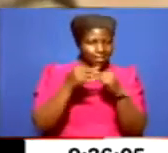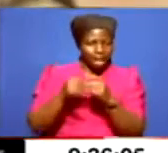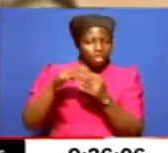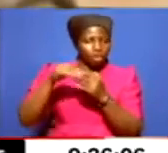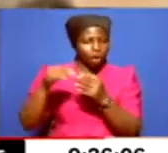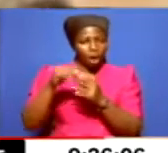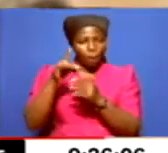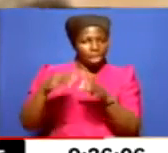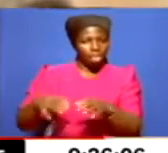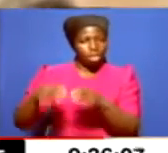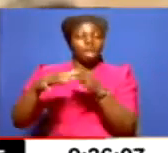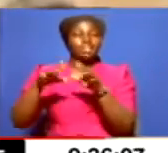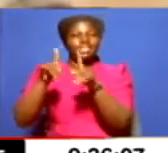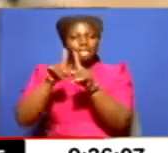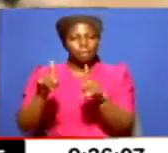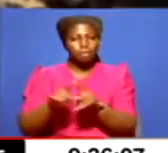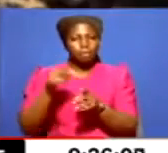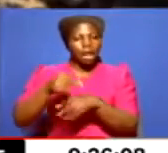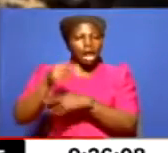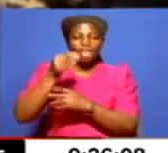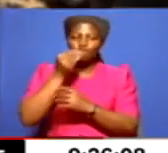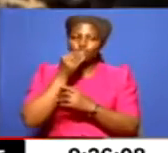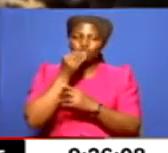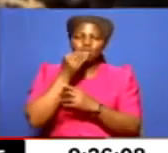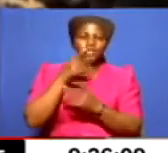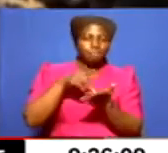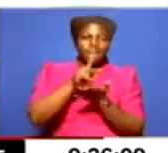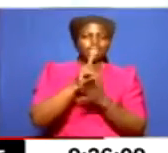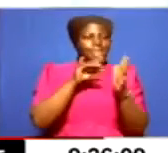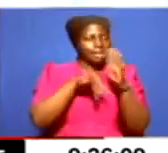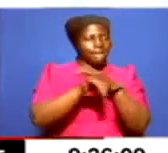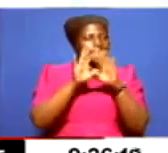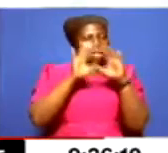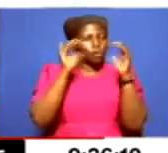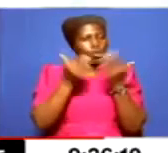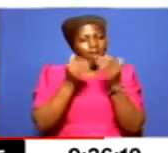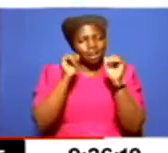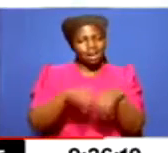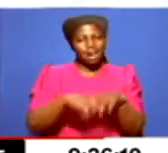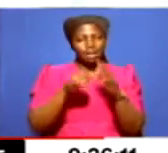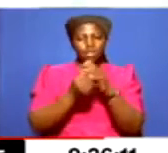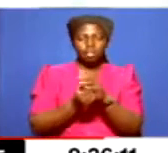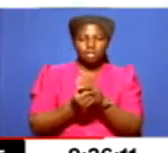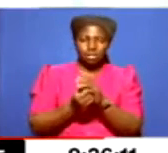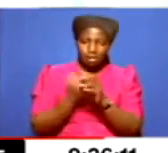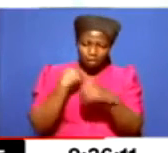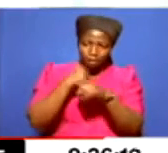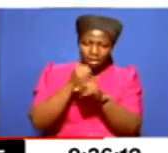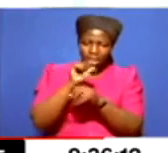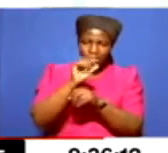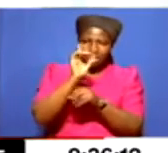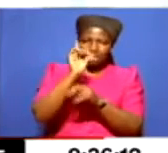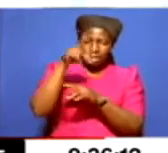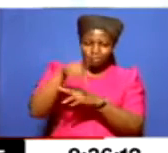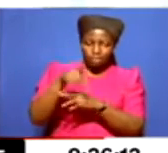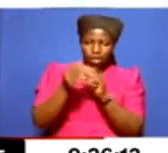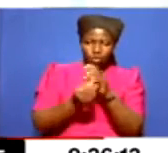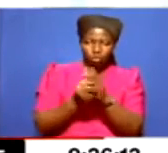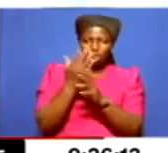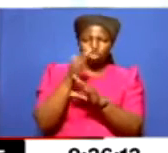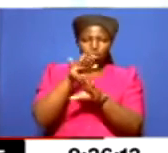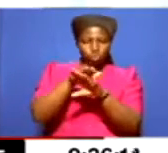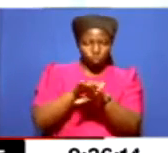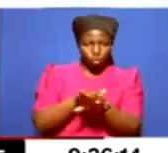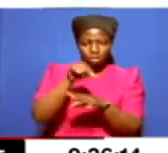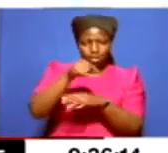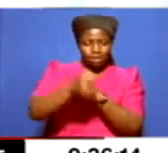high food prices globally, could slow the GDP growth this year. So this remains a significant,